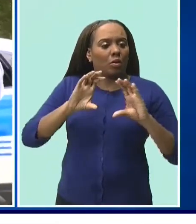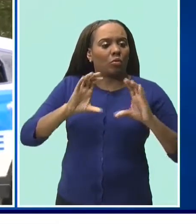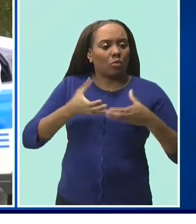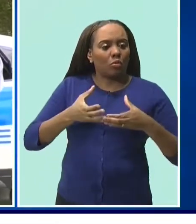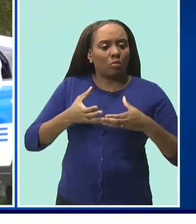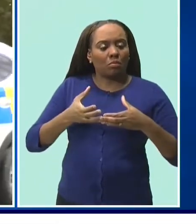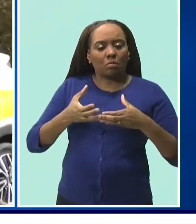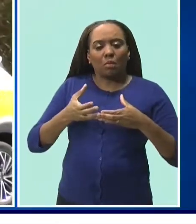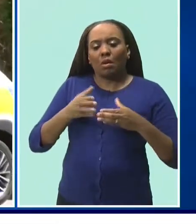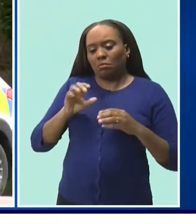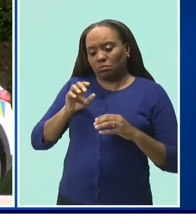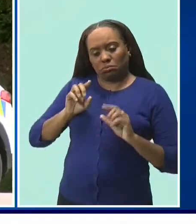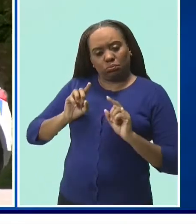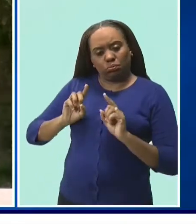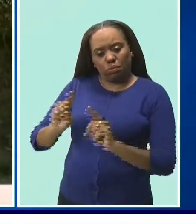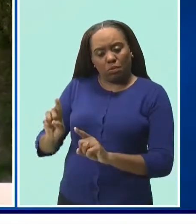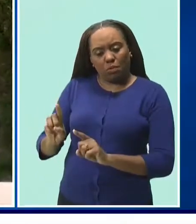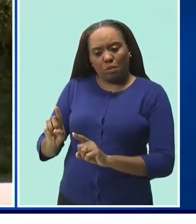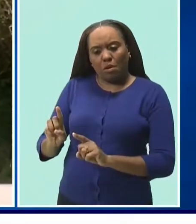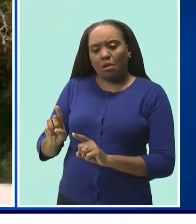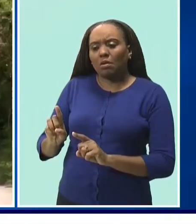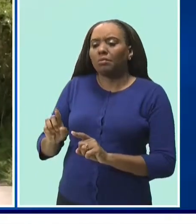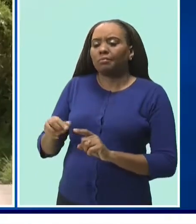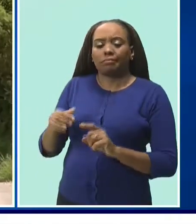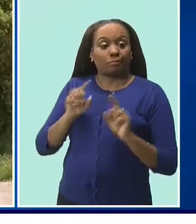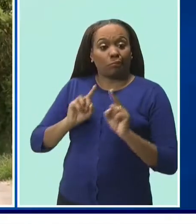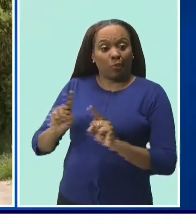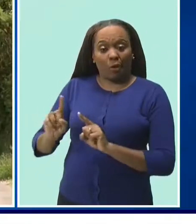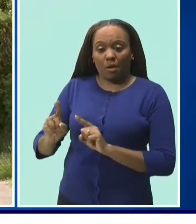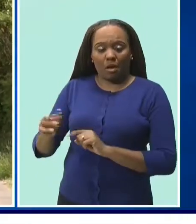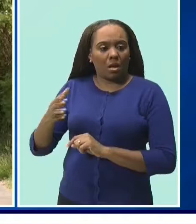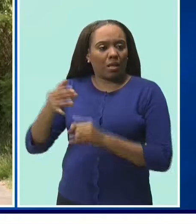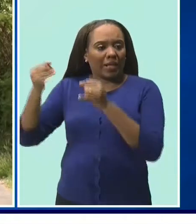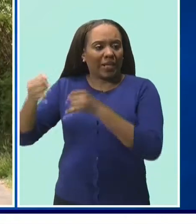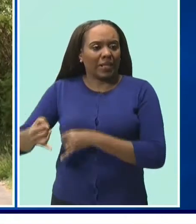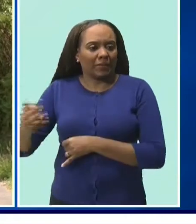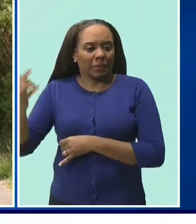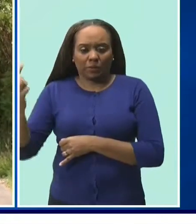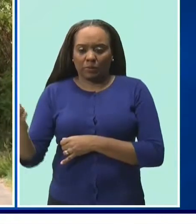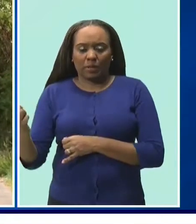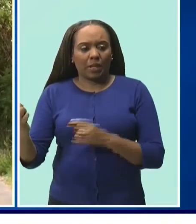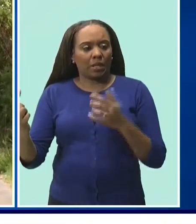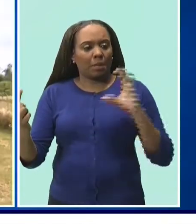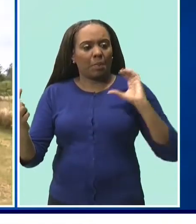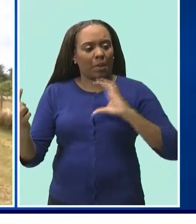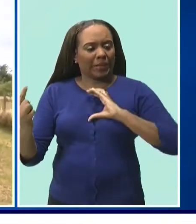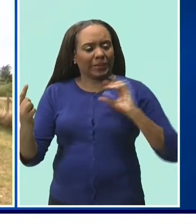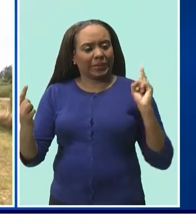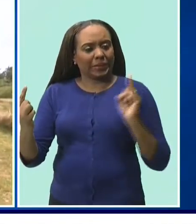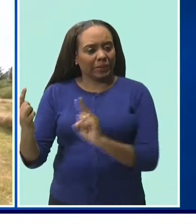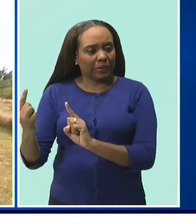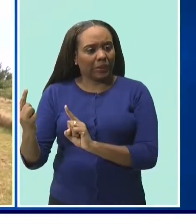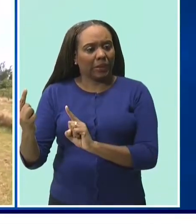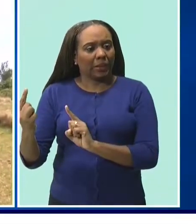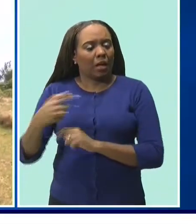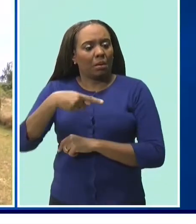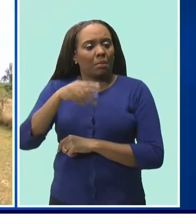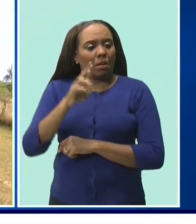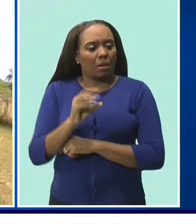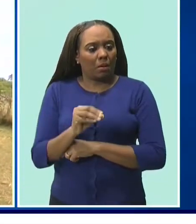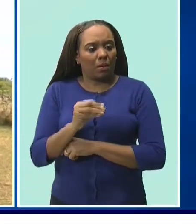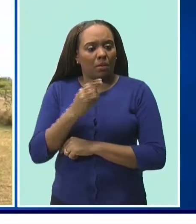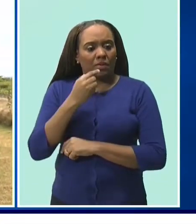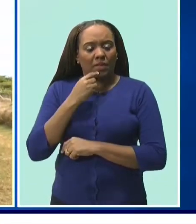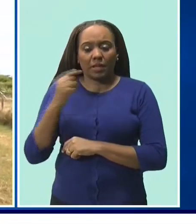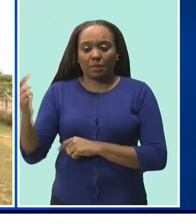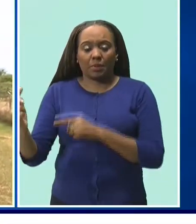challenged an individual while they were on duty along Henley Road near Henley Plantation in St. John. According to acting public relations